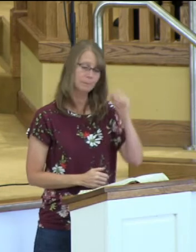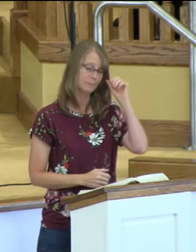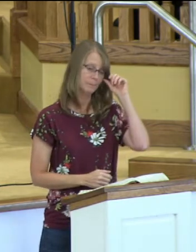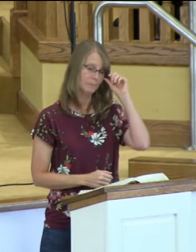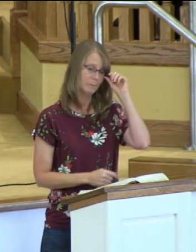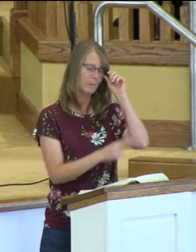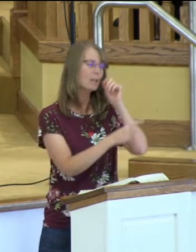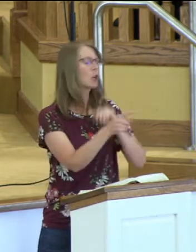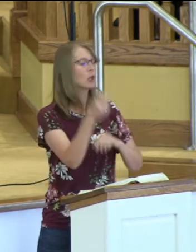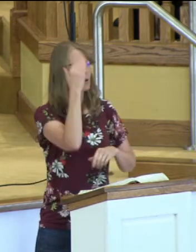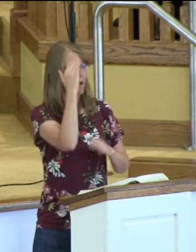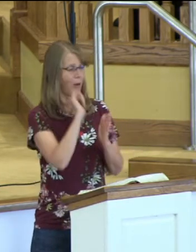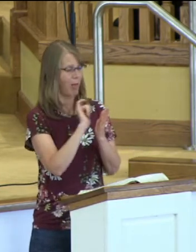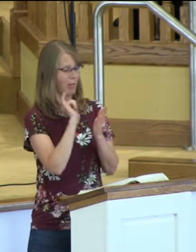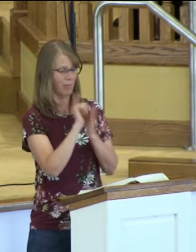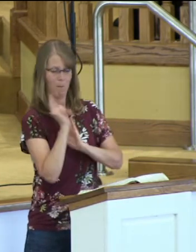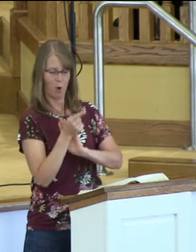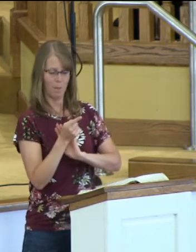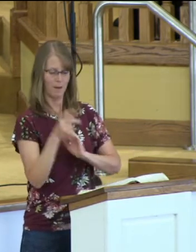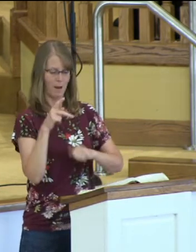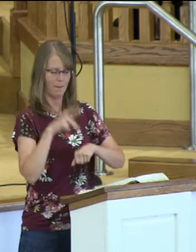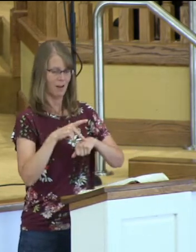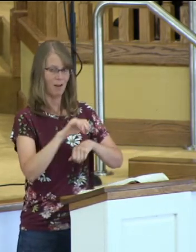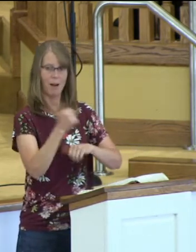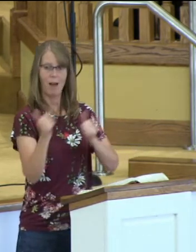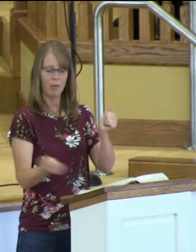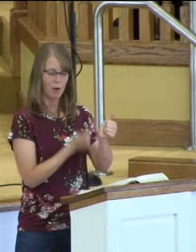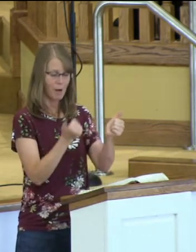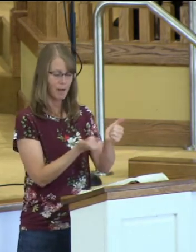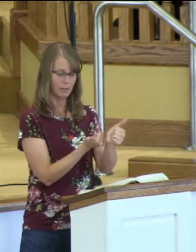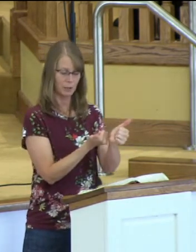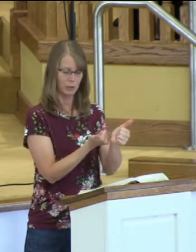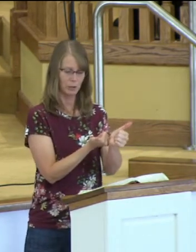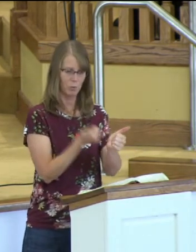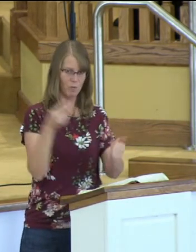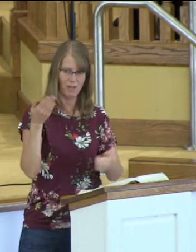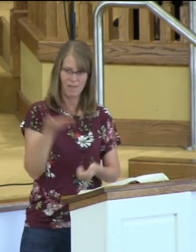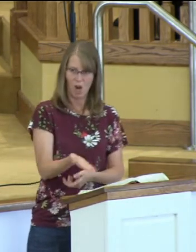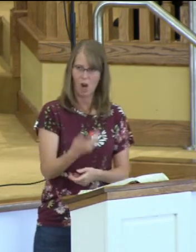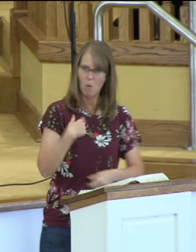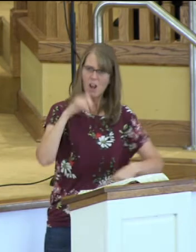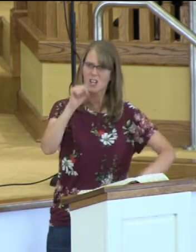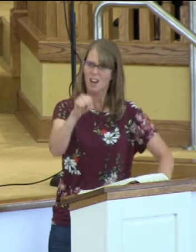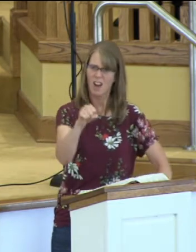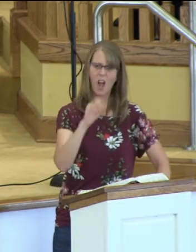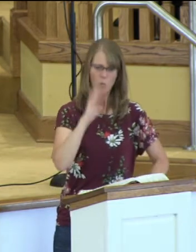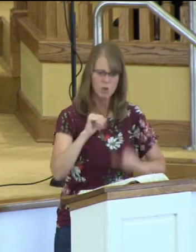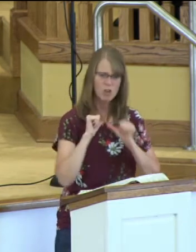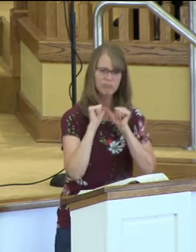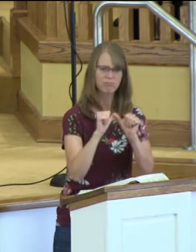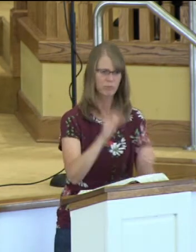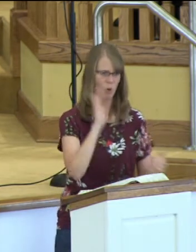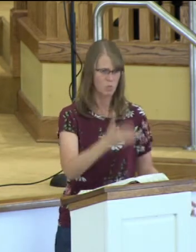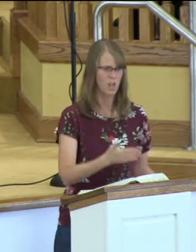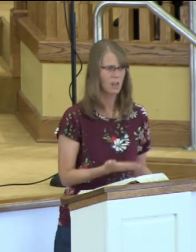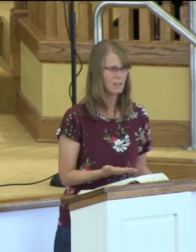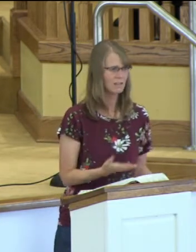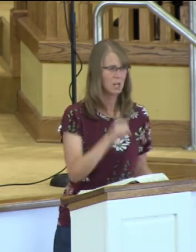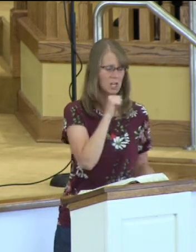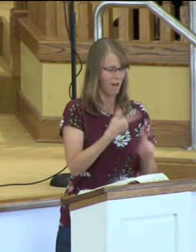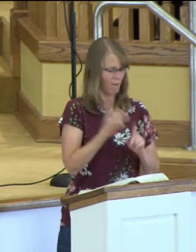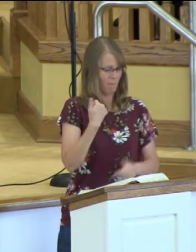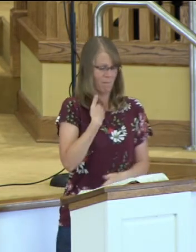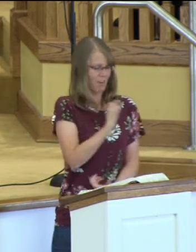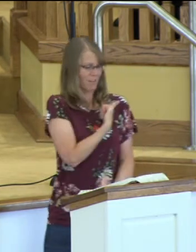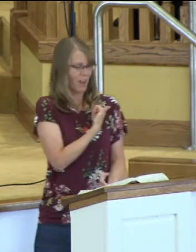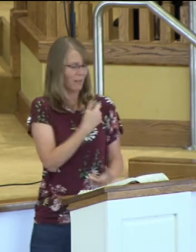You know, in that moment there, and those Peter and the apostles were there, and they're thinking, yeah, that's right, it's going to continue on. This is not of ourselves,